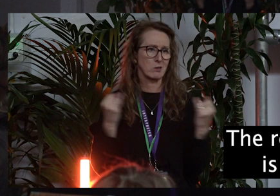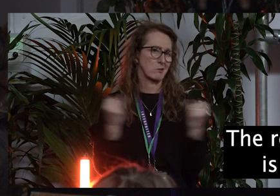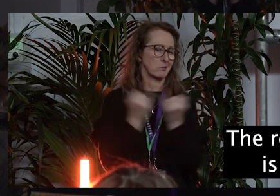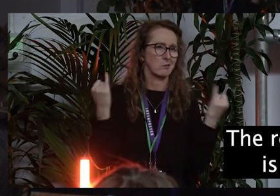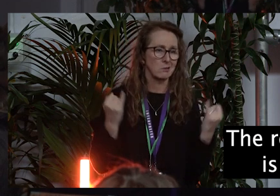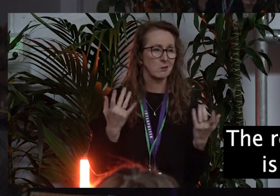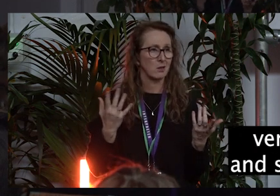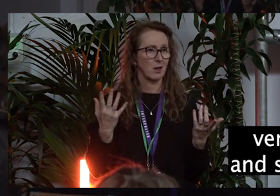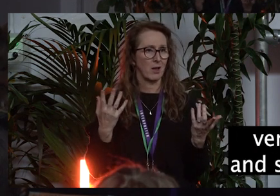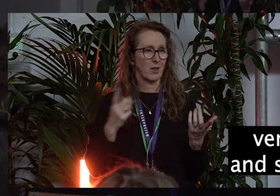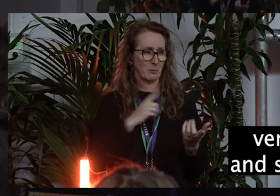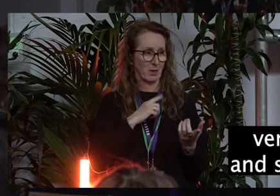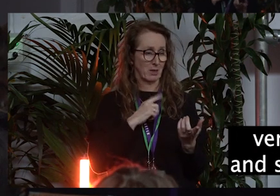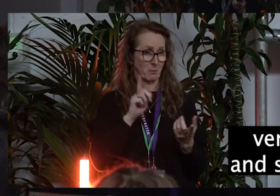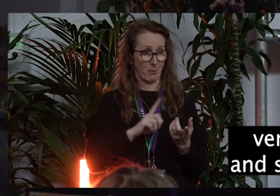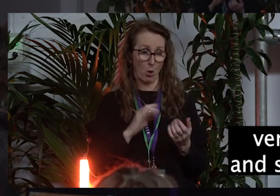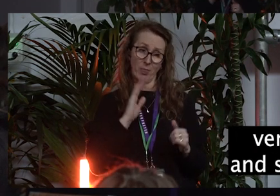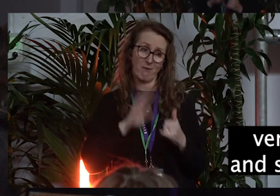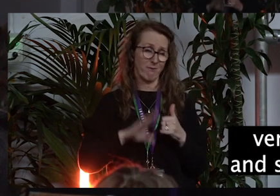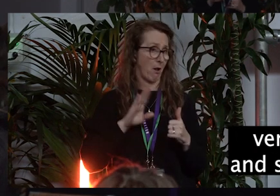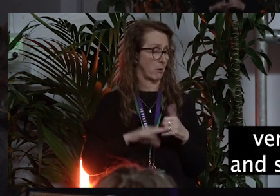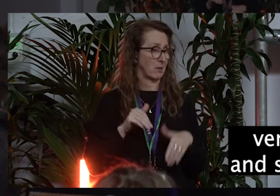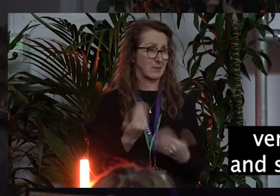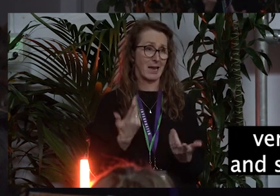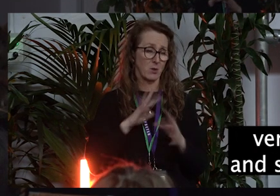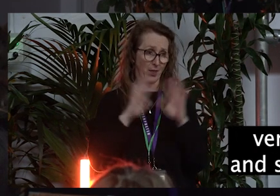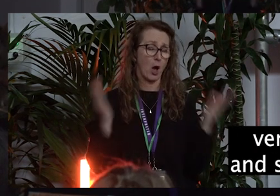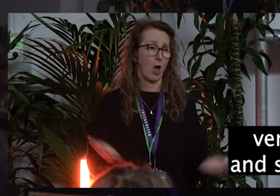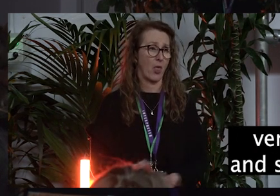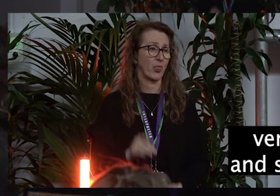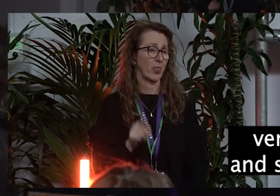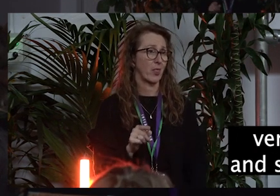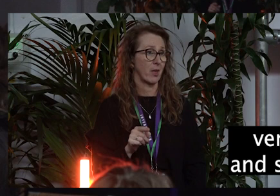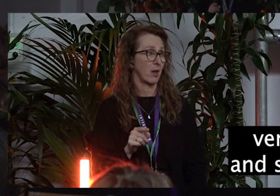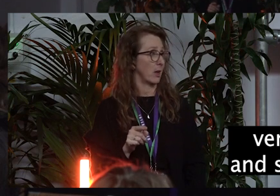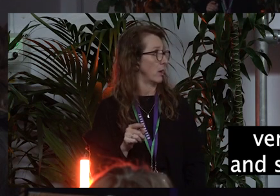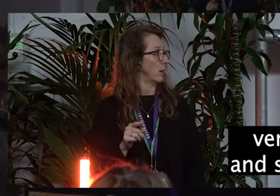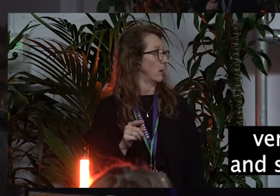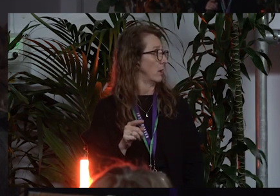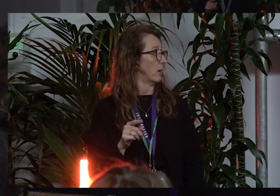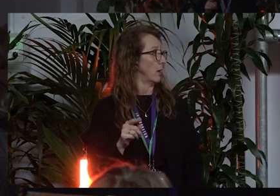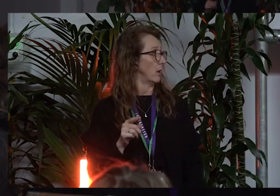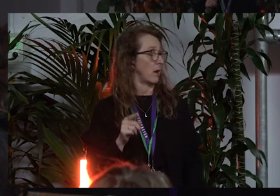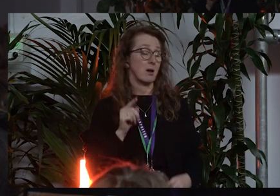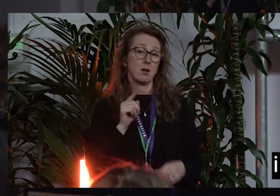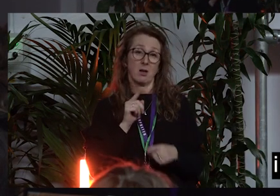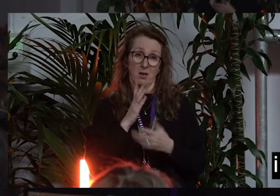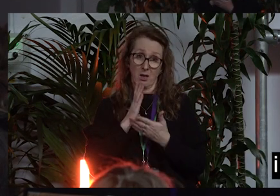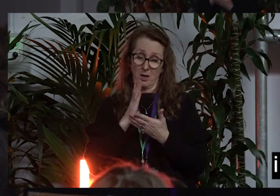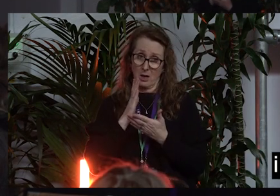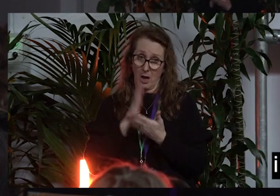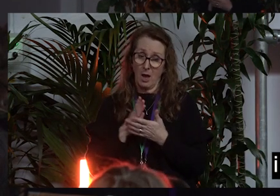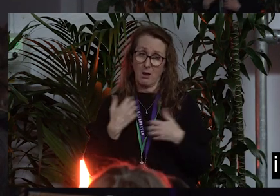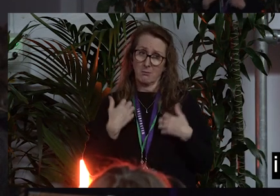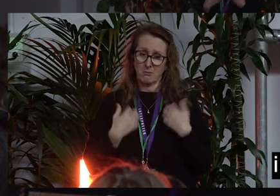because people are on their very final days of that earth. And so I think there's a real